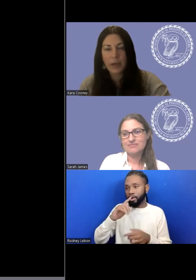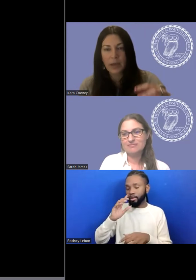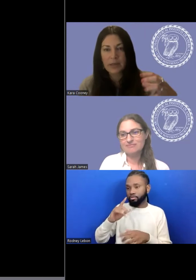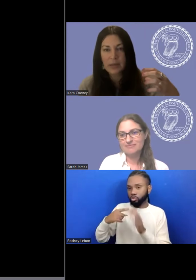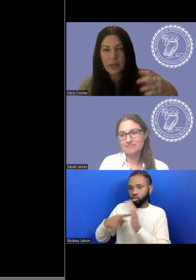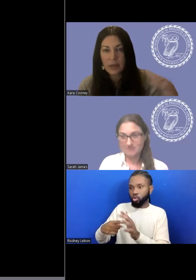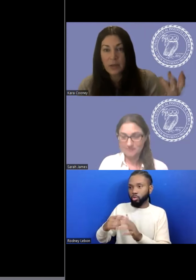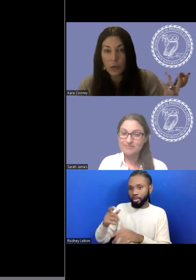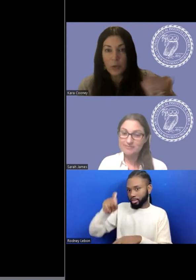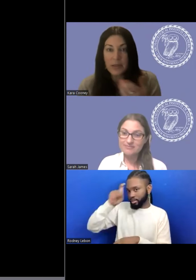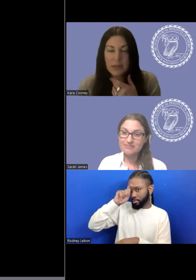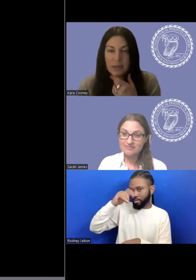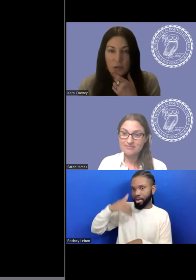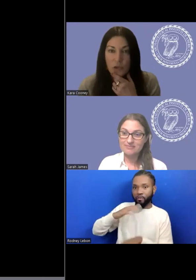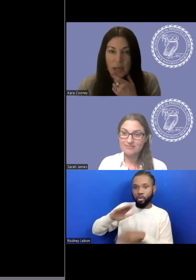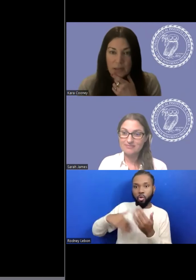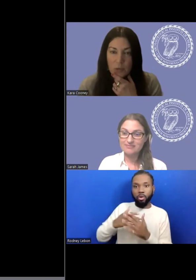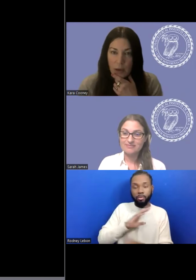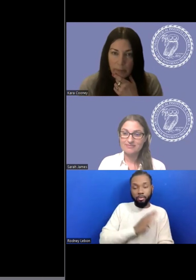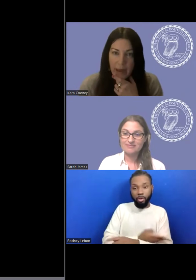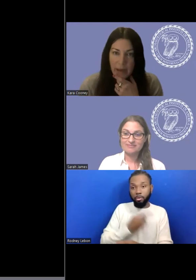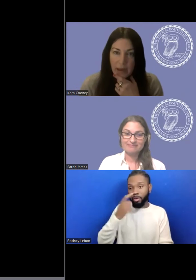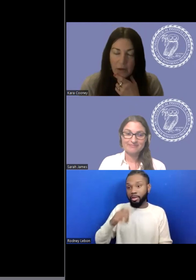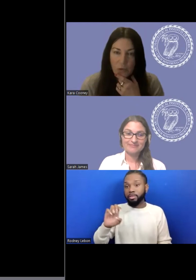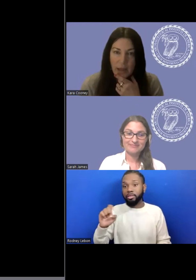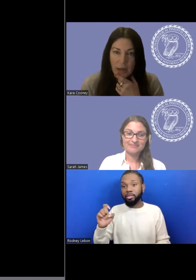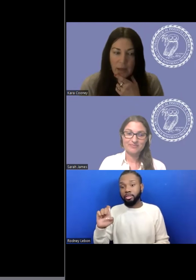power, because the Nubians, the Kushites, do come